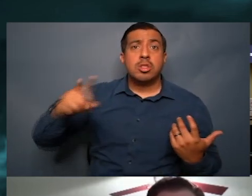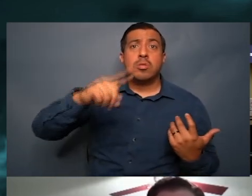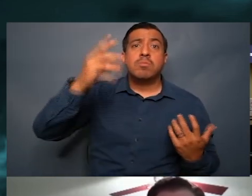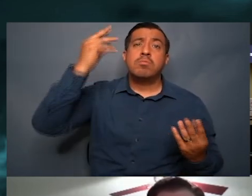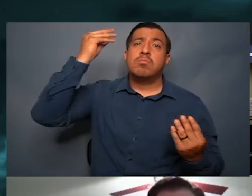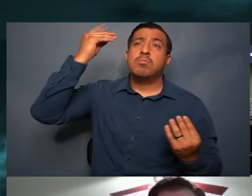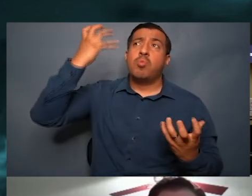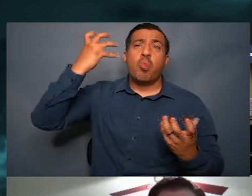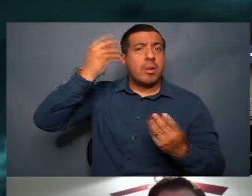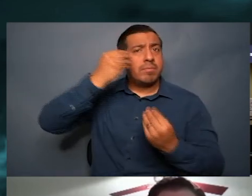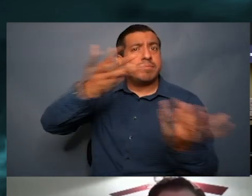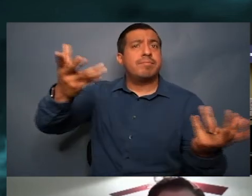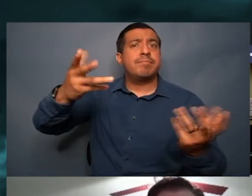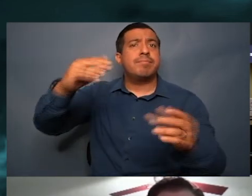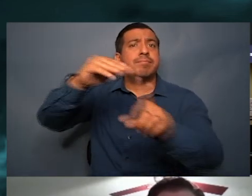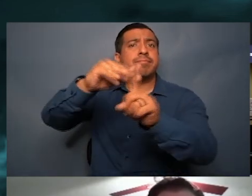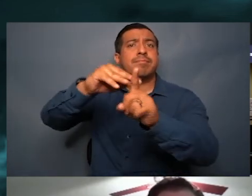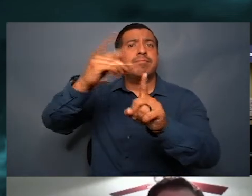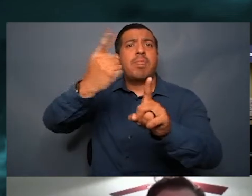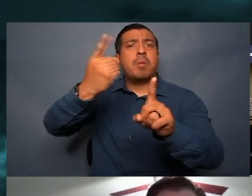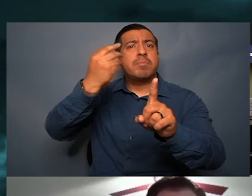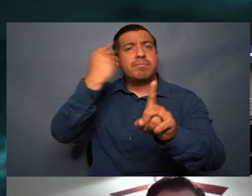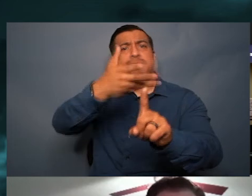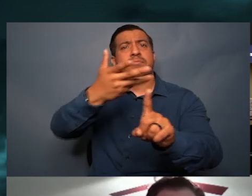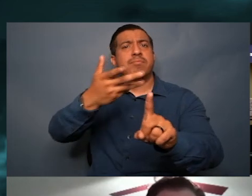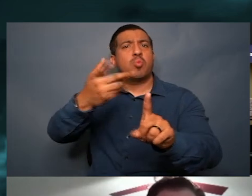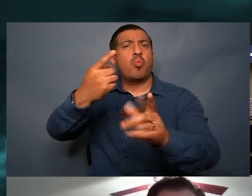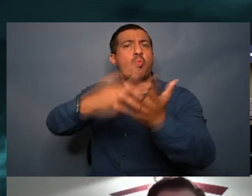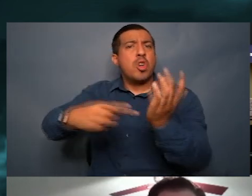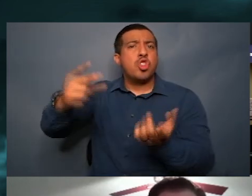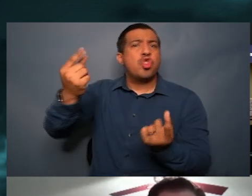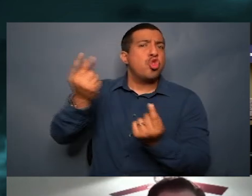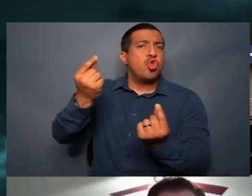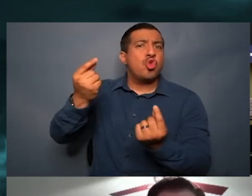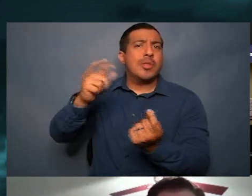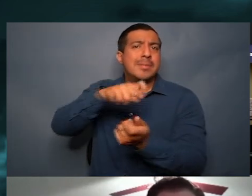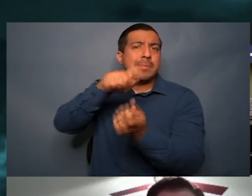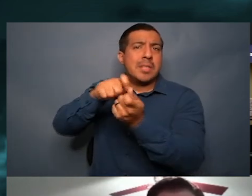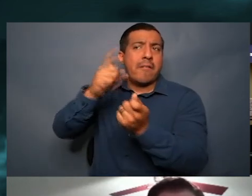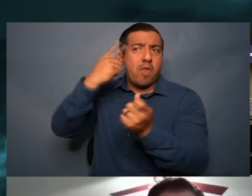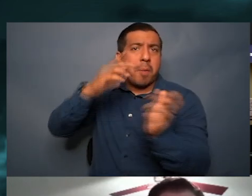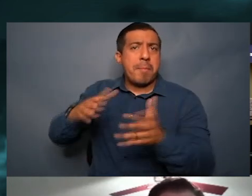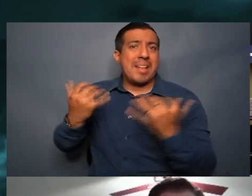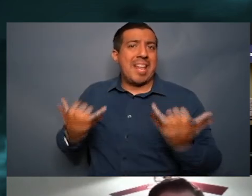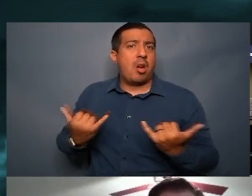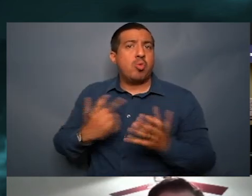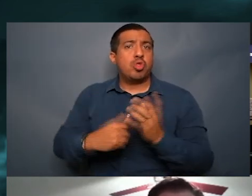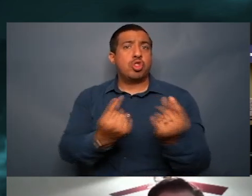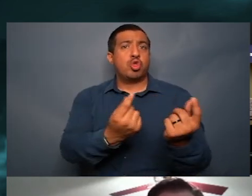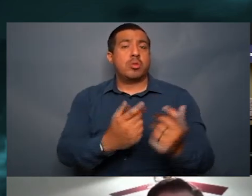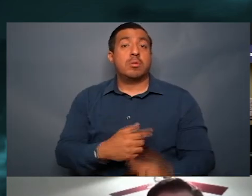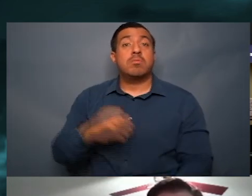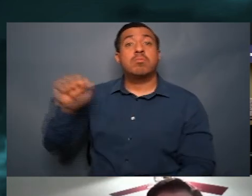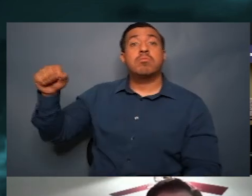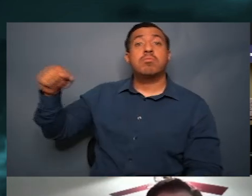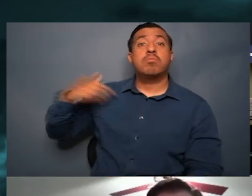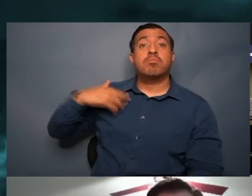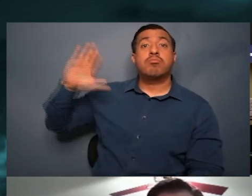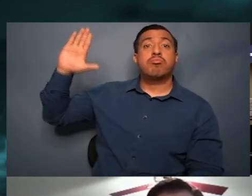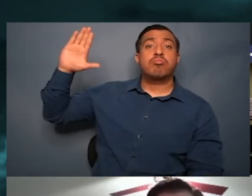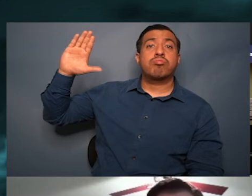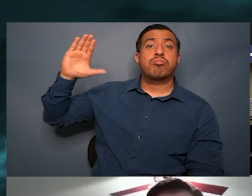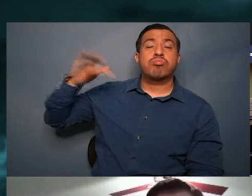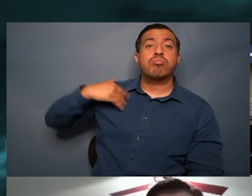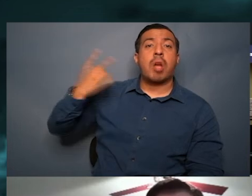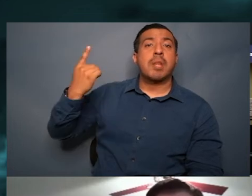that they like to remind people, what to do specifically to prepare right now? I've got something.